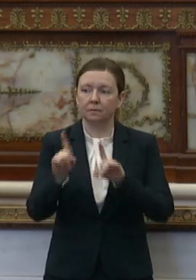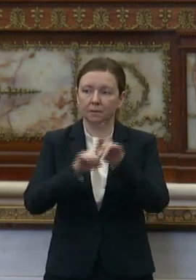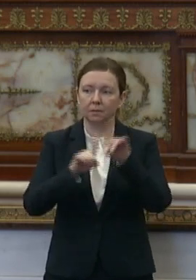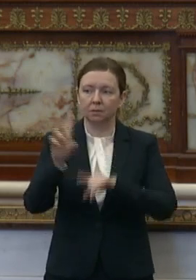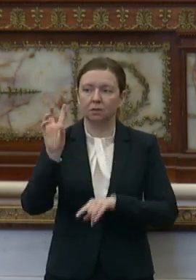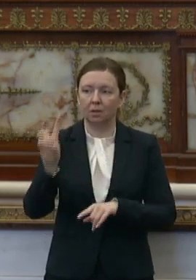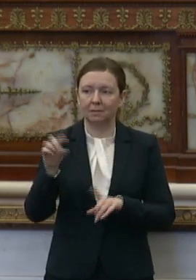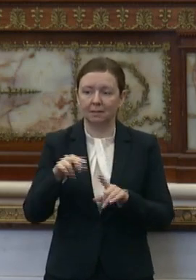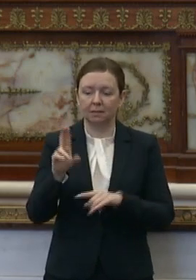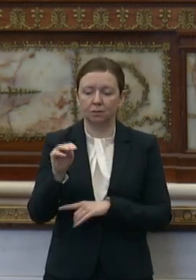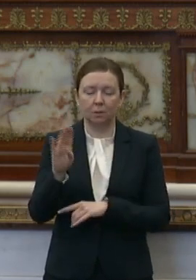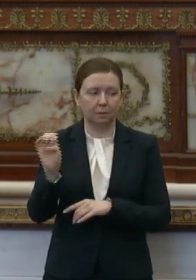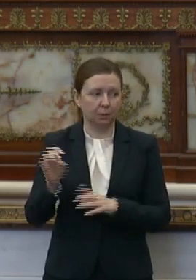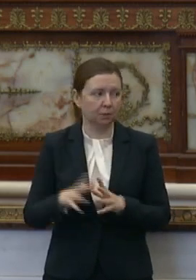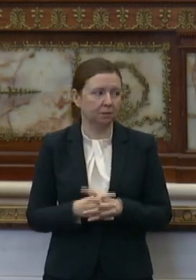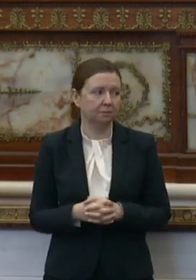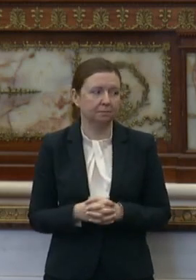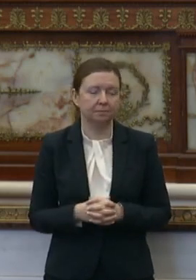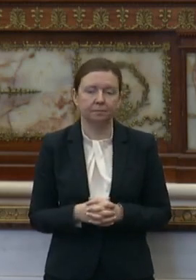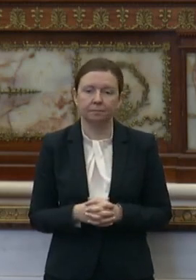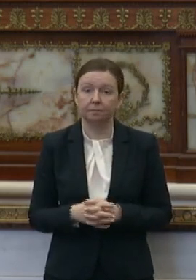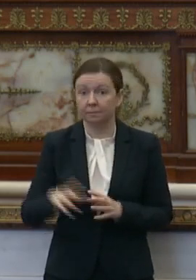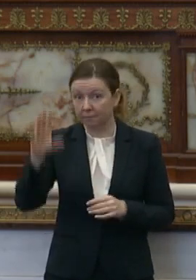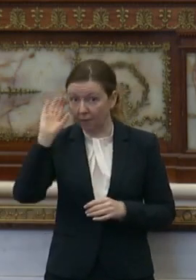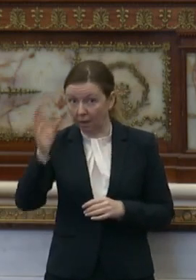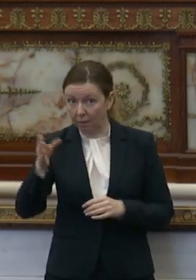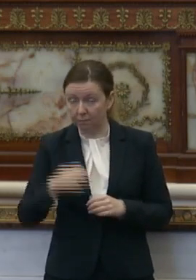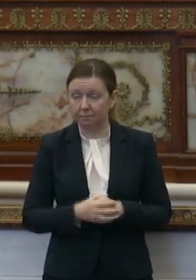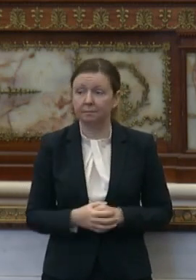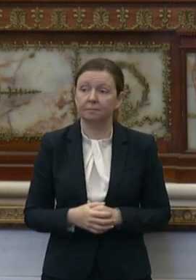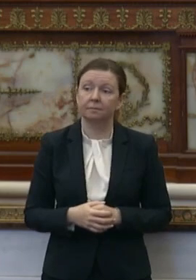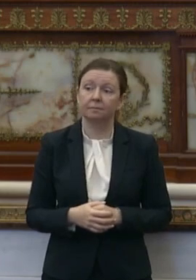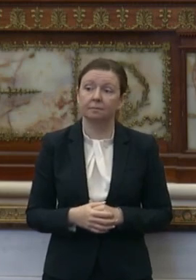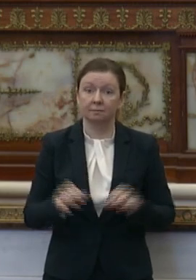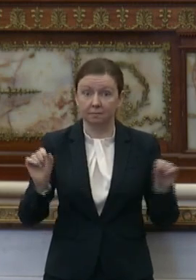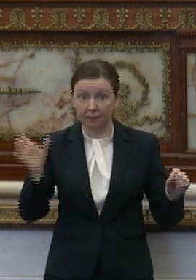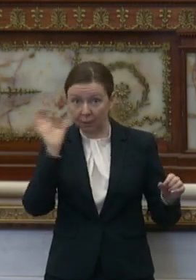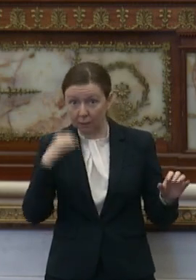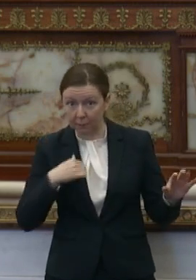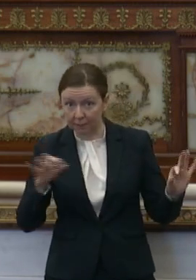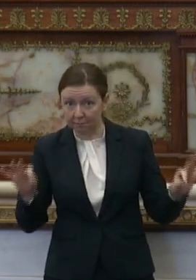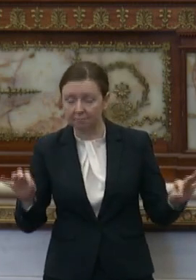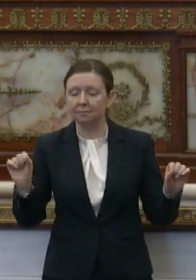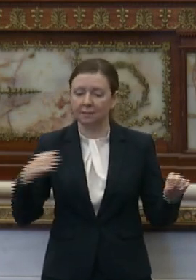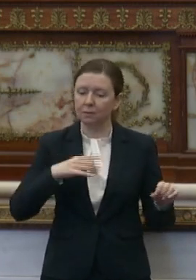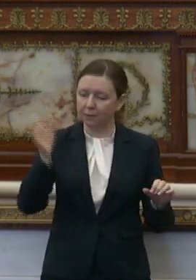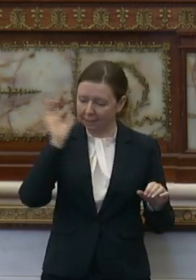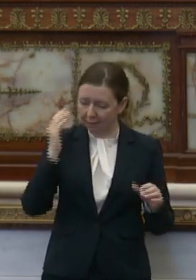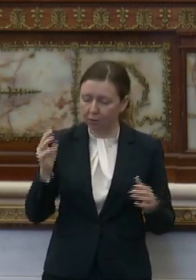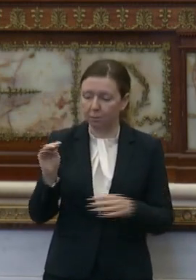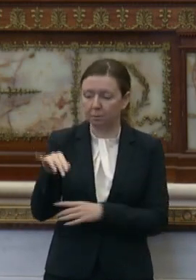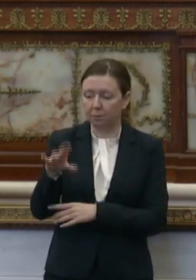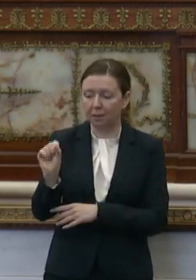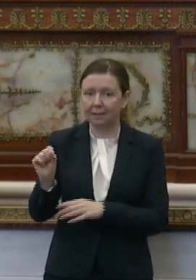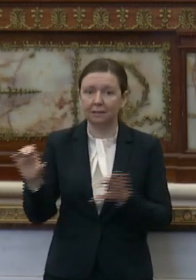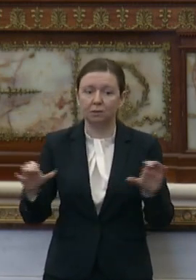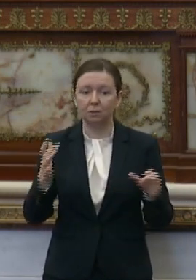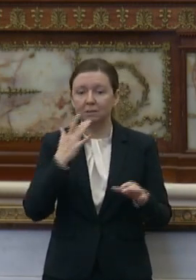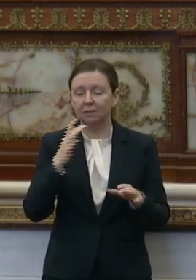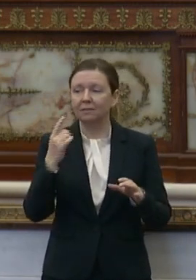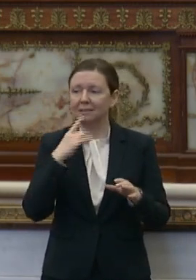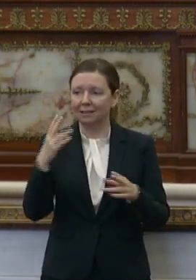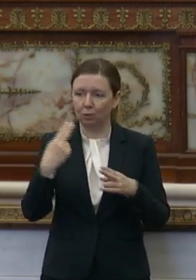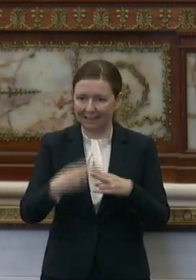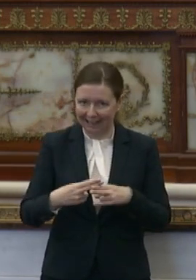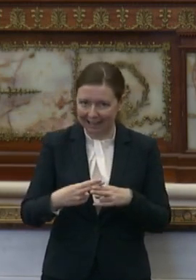*6 to unmute. Hello? Can y'all hear me? Yes, we can hear you, Marquise. Do us a favor and please state